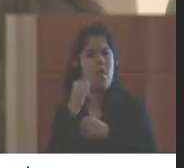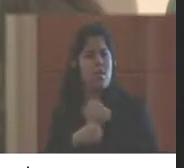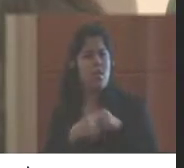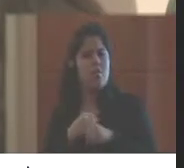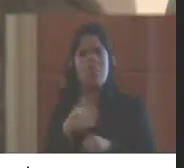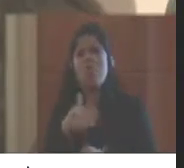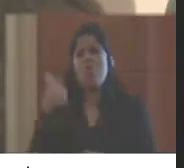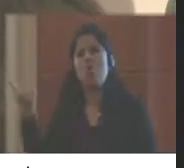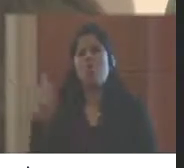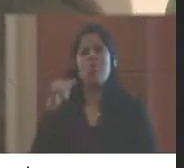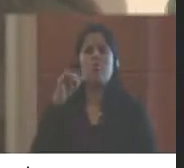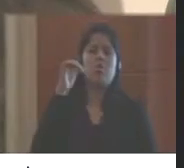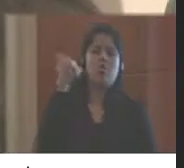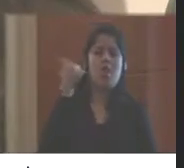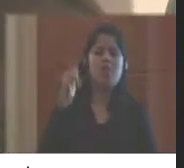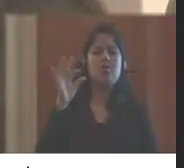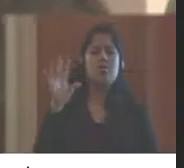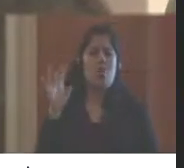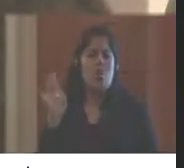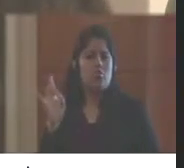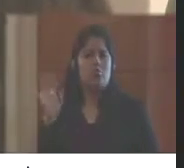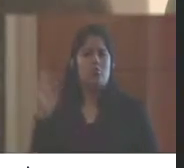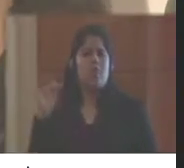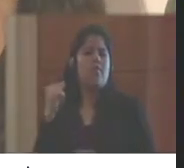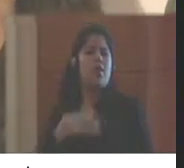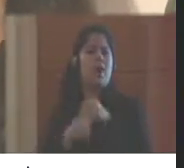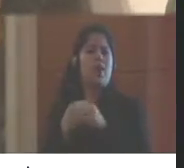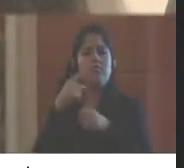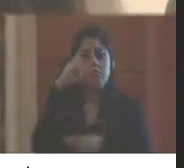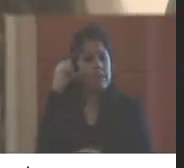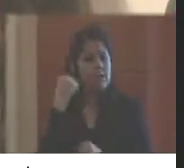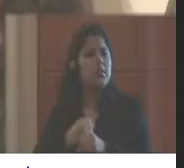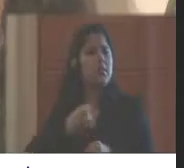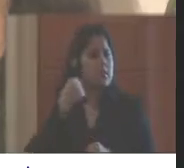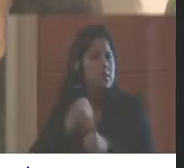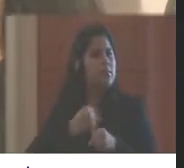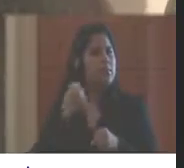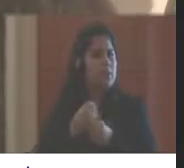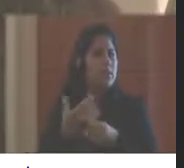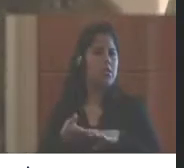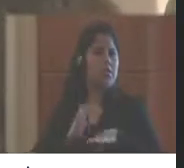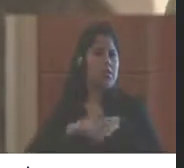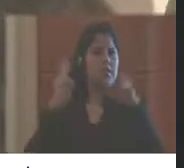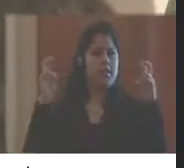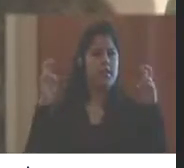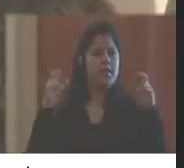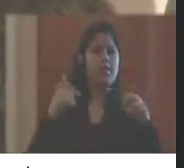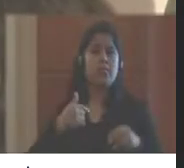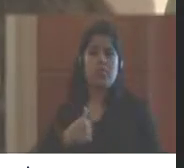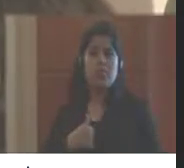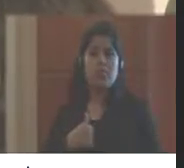have been for 20 years, 10, 8, 9 years working on this issue.